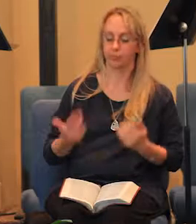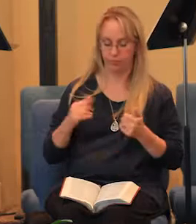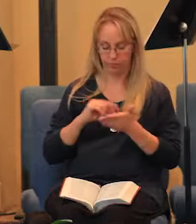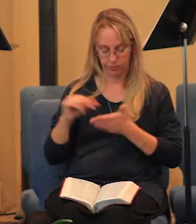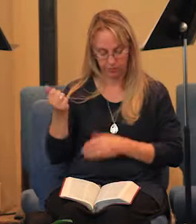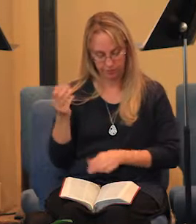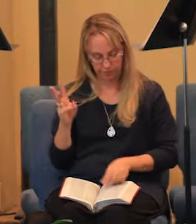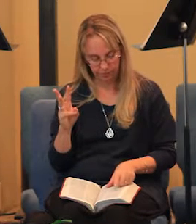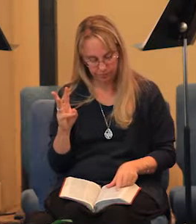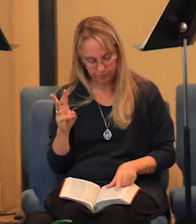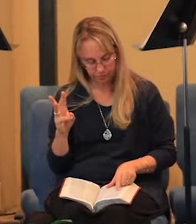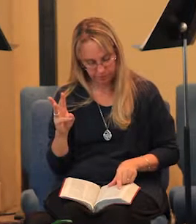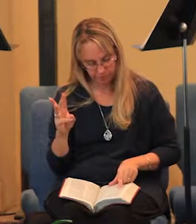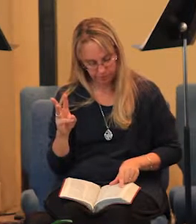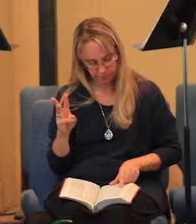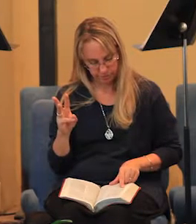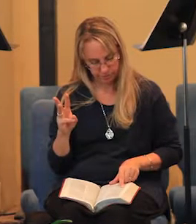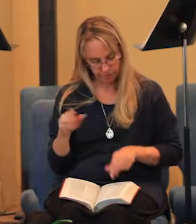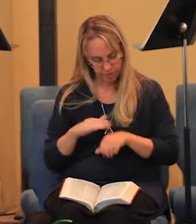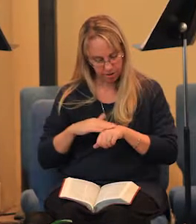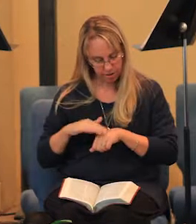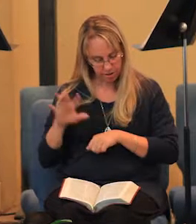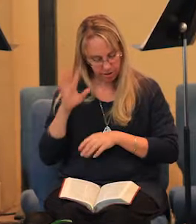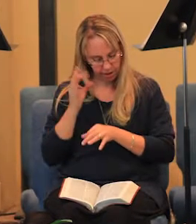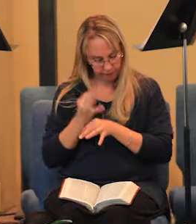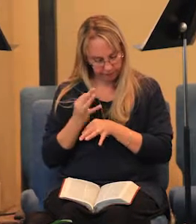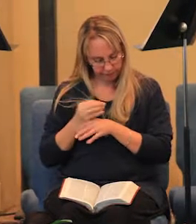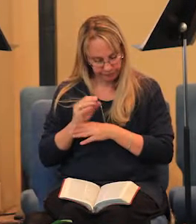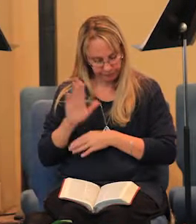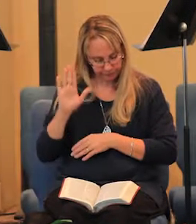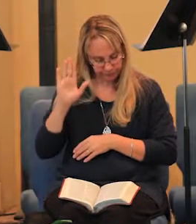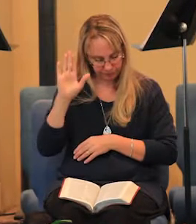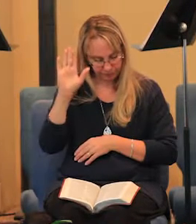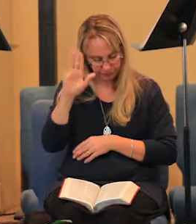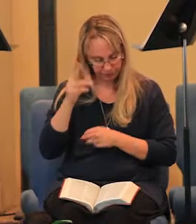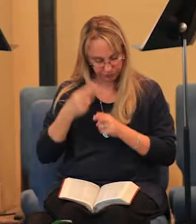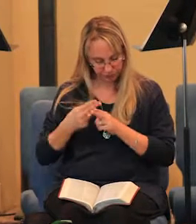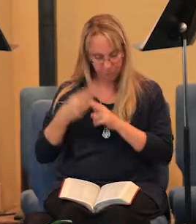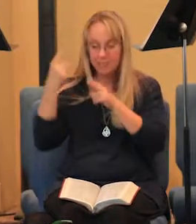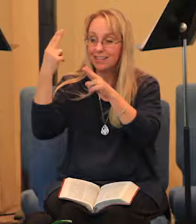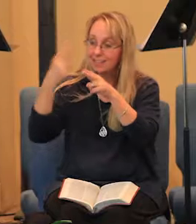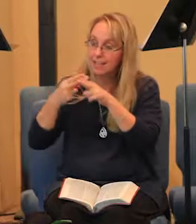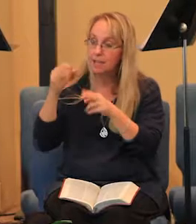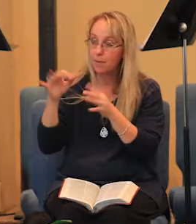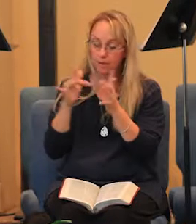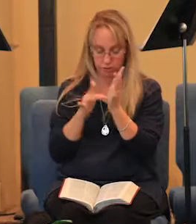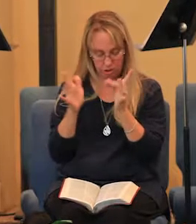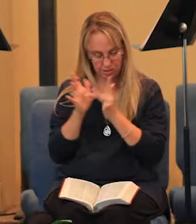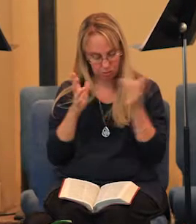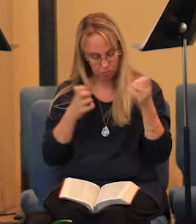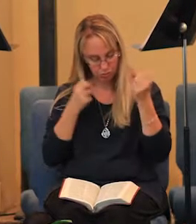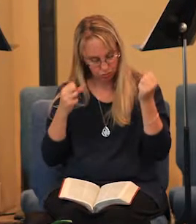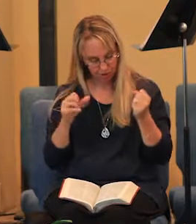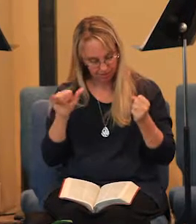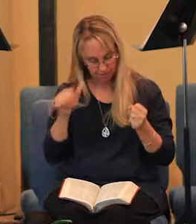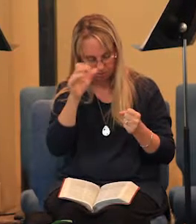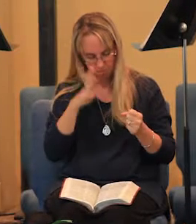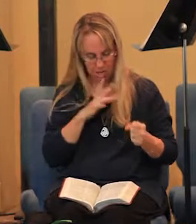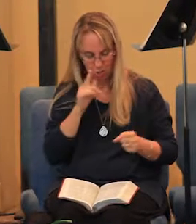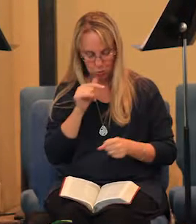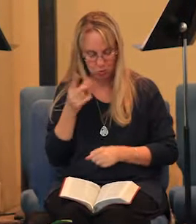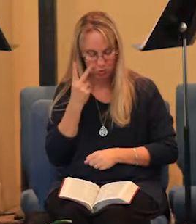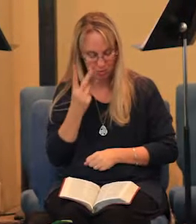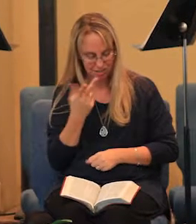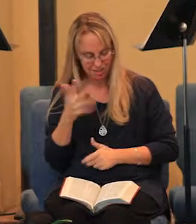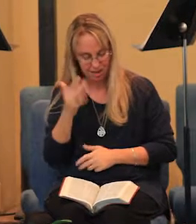Verse 16, and on the basis of faith in his name, it is the name of Jesus which has strengthened this man whom you see and know,